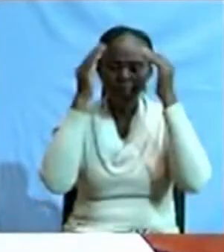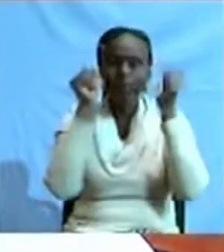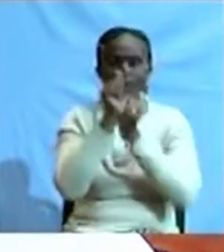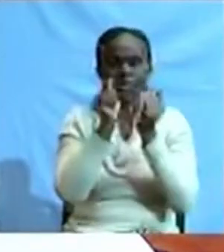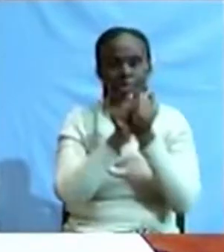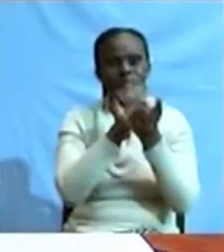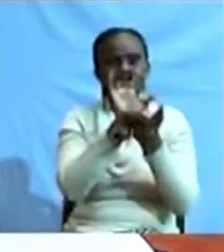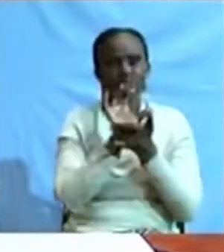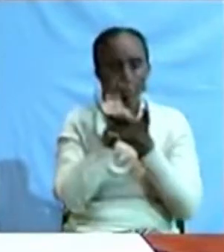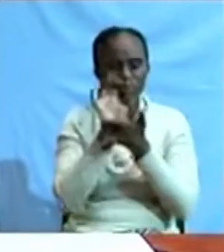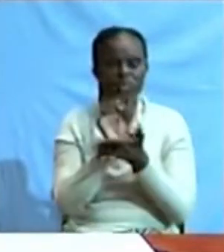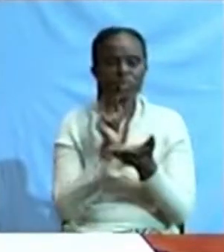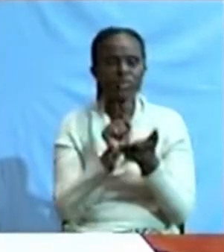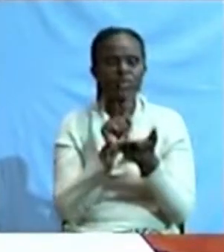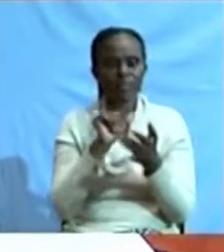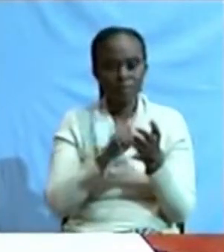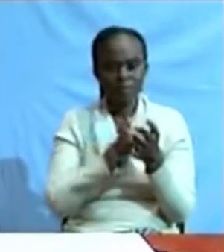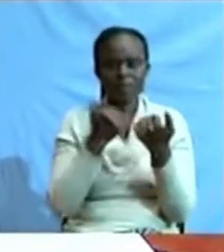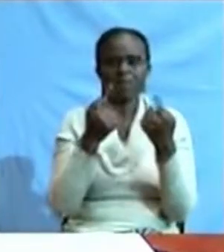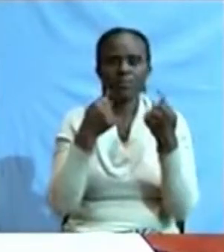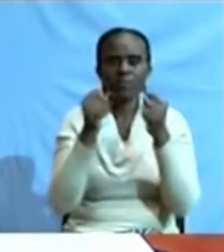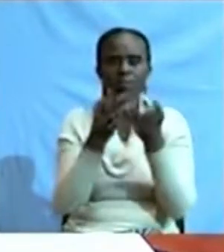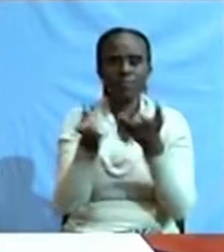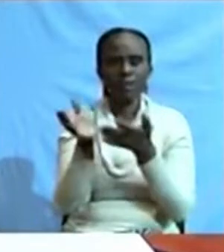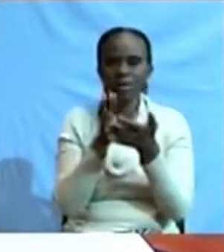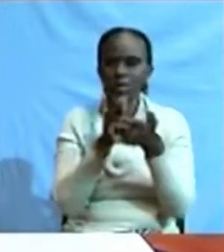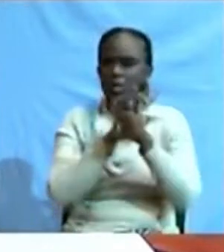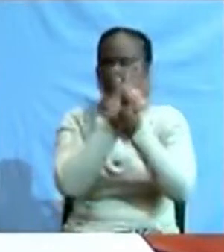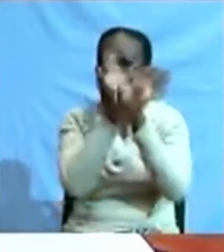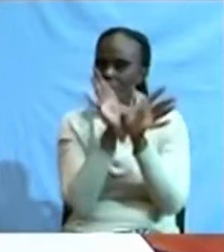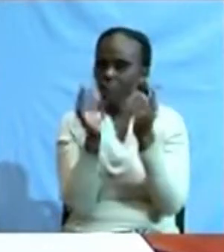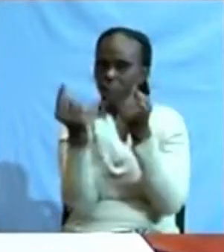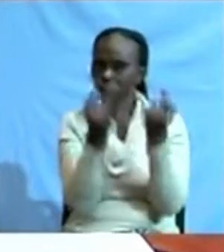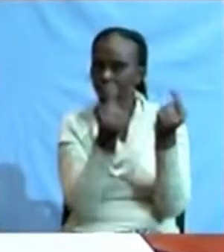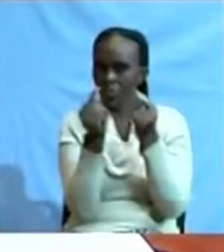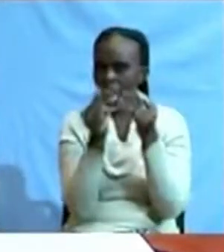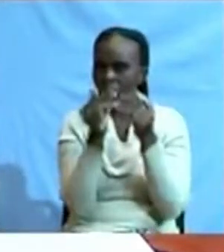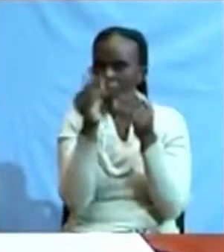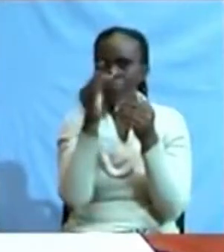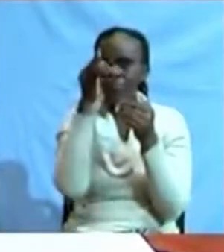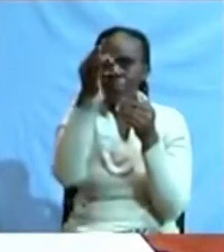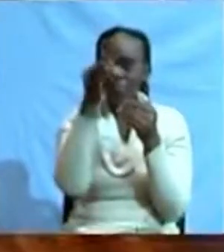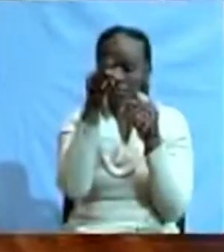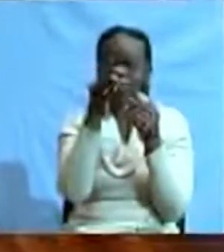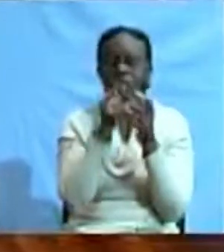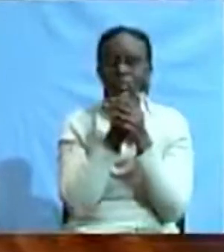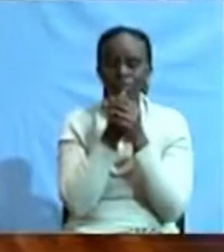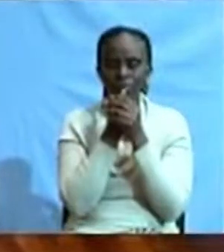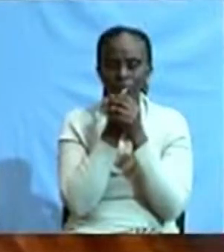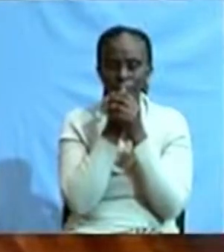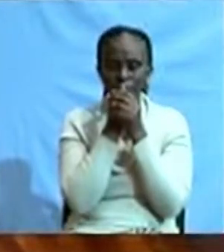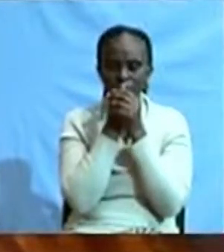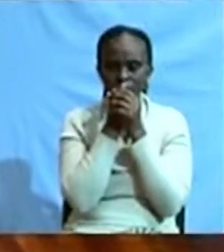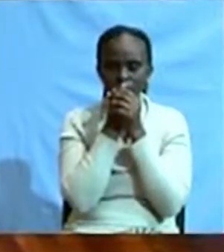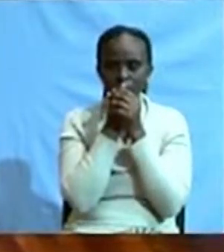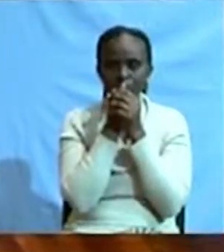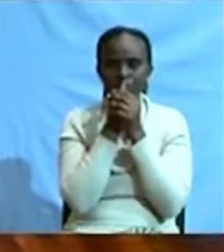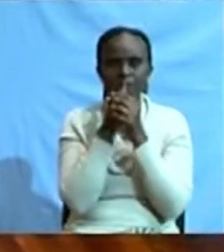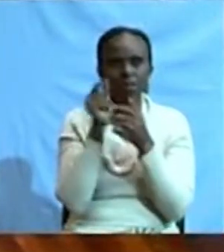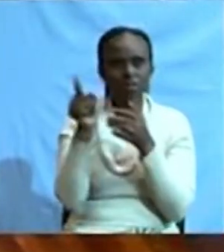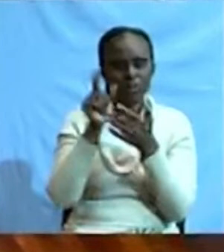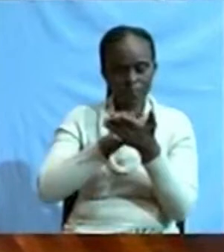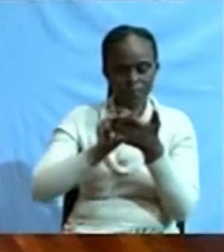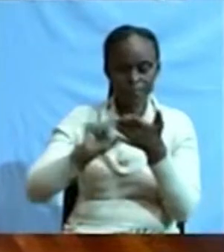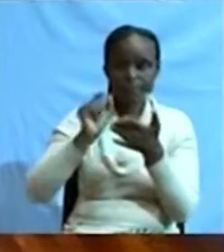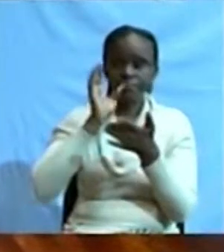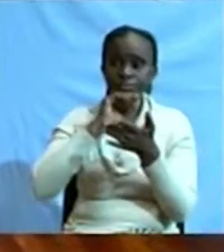borrowing, and we are trying to correct the situation going forward. Have you put it into